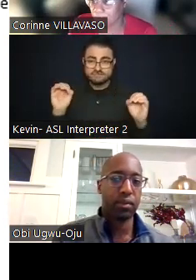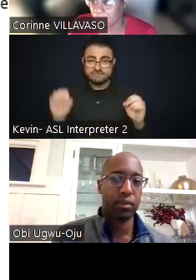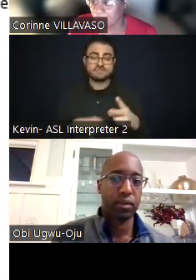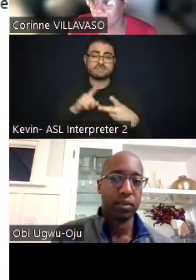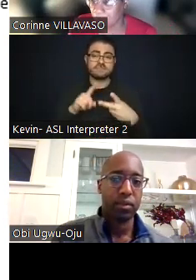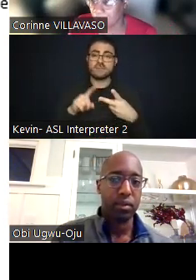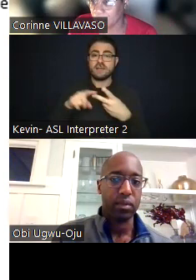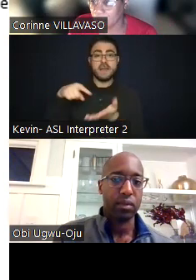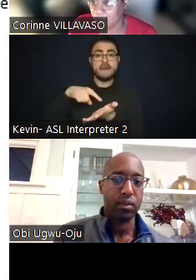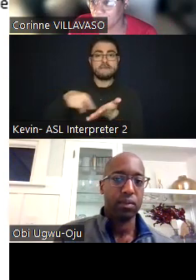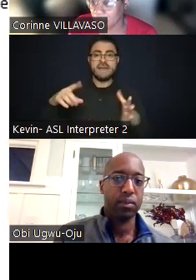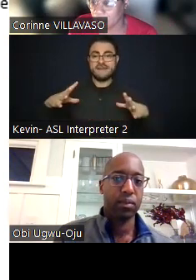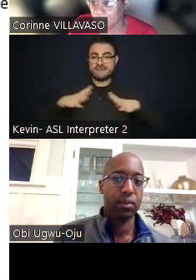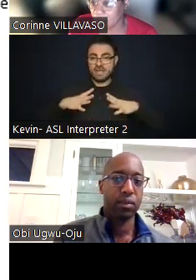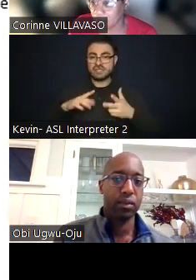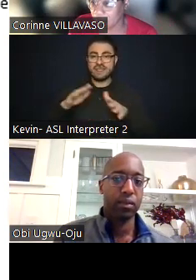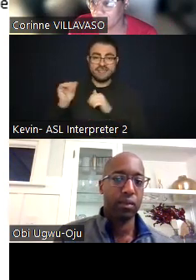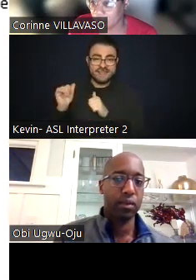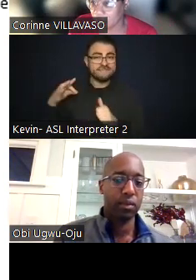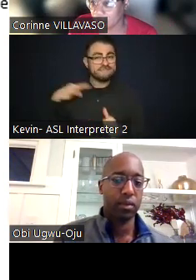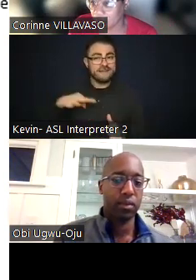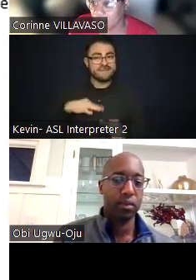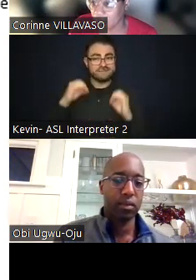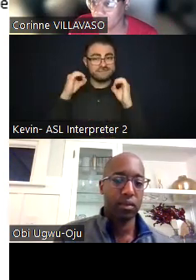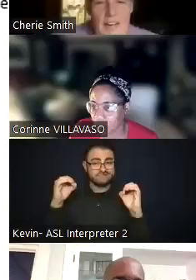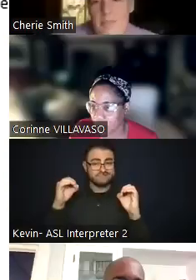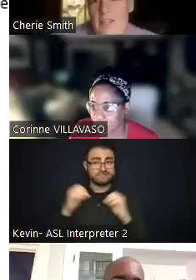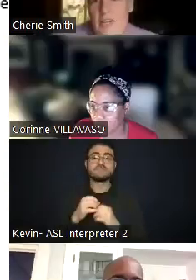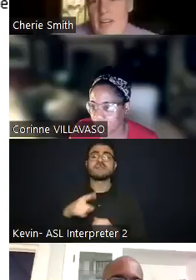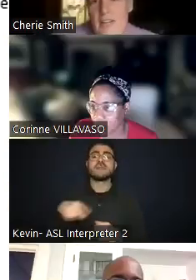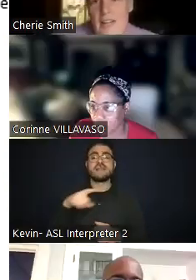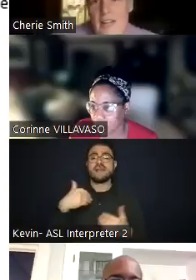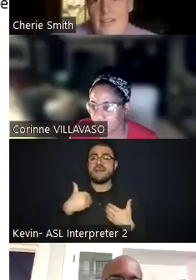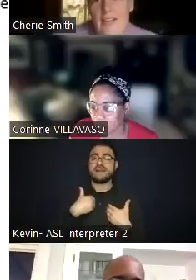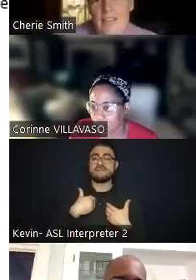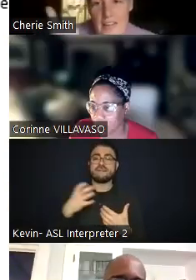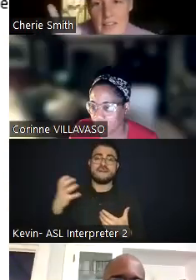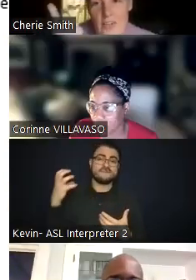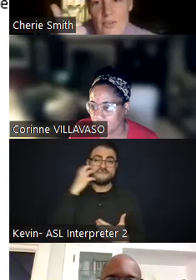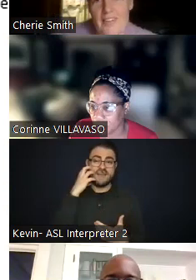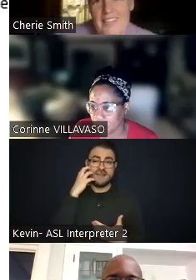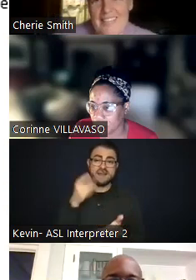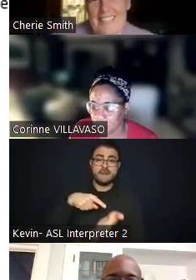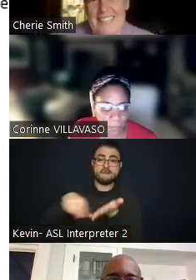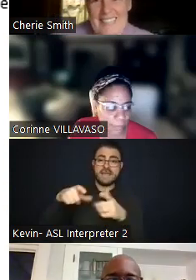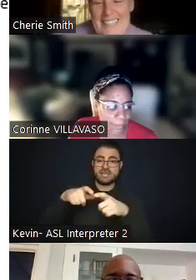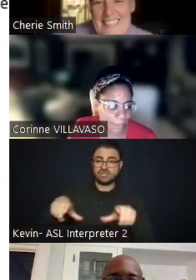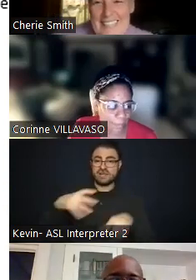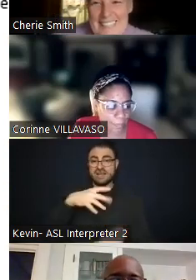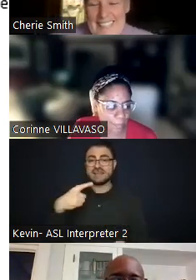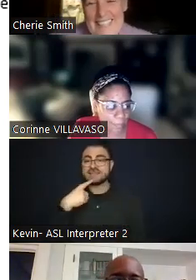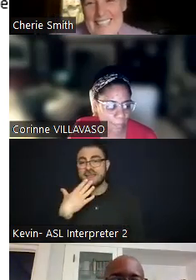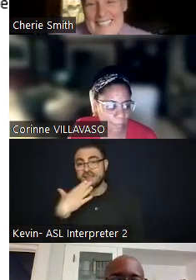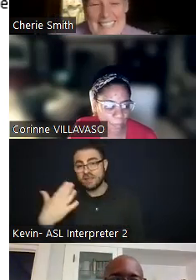paid leave or any kind of benefit like that. They get a fat paycheck and a thank you.